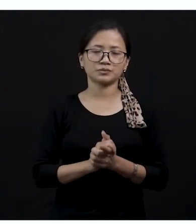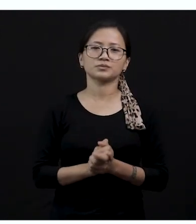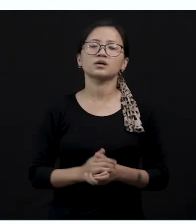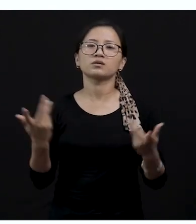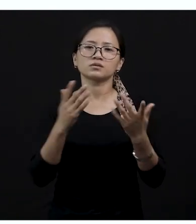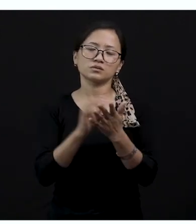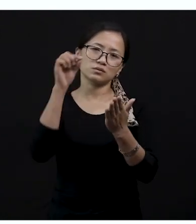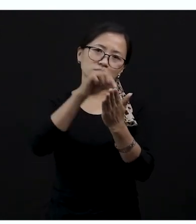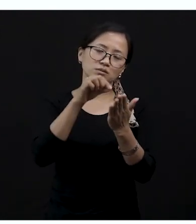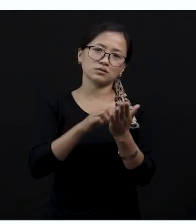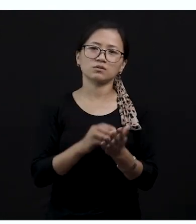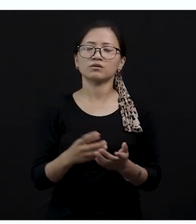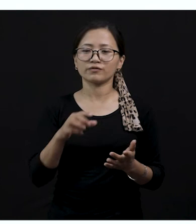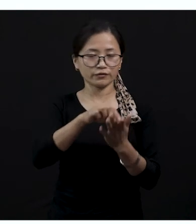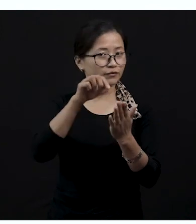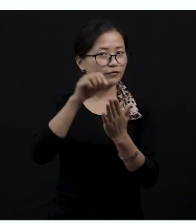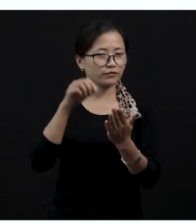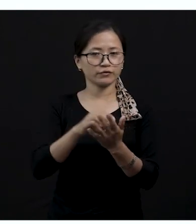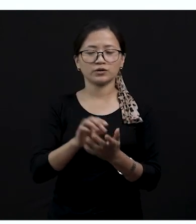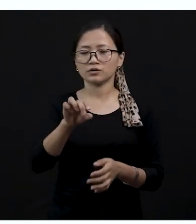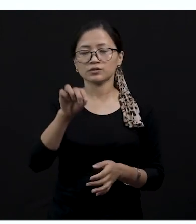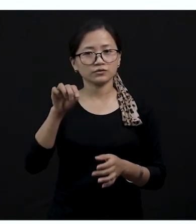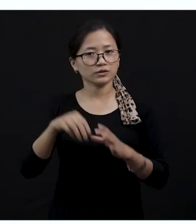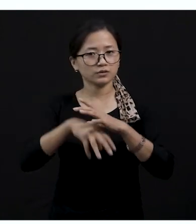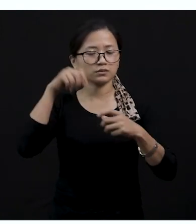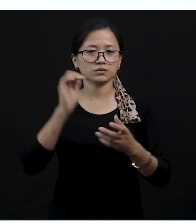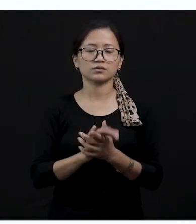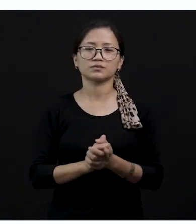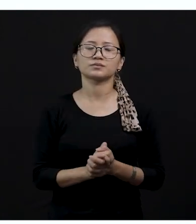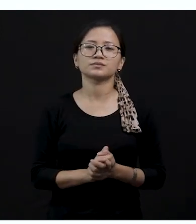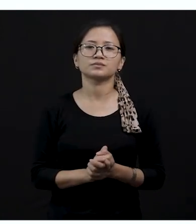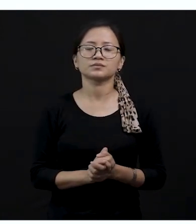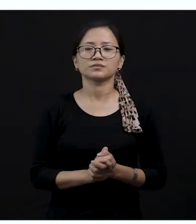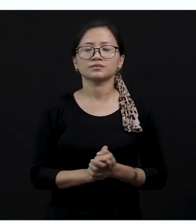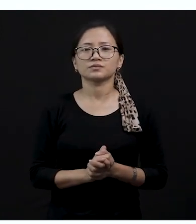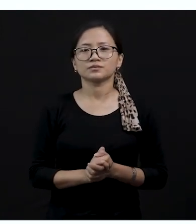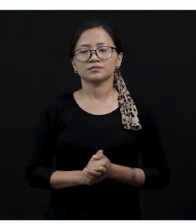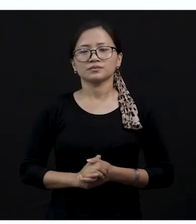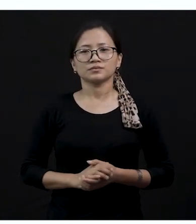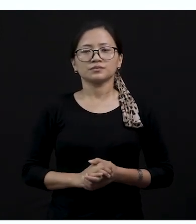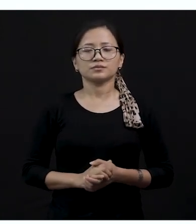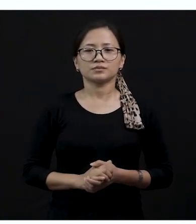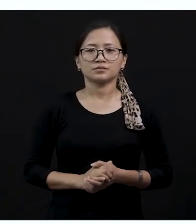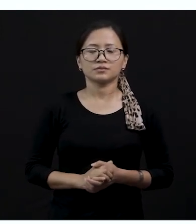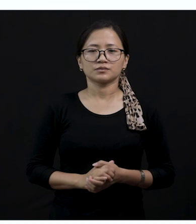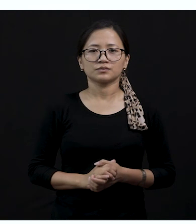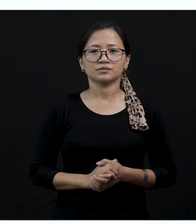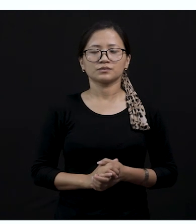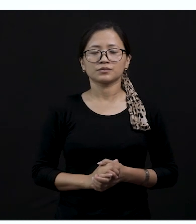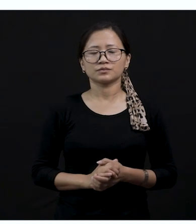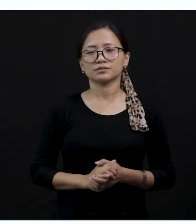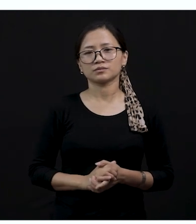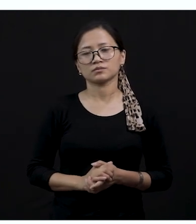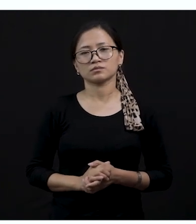to indicate, how to find out the rhyming words, okay? In a line or in a phrase